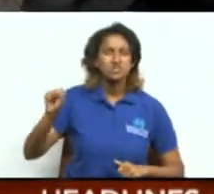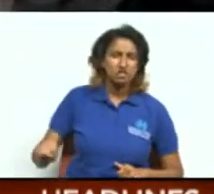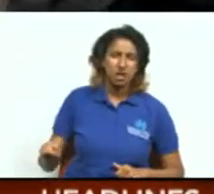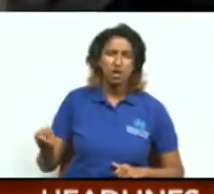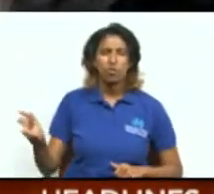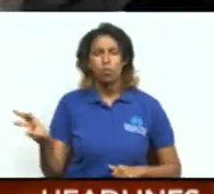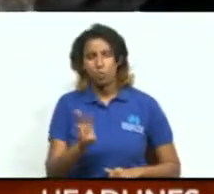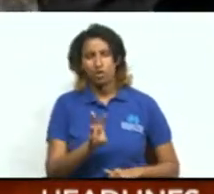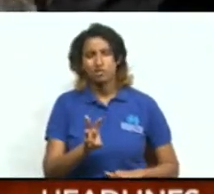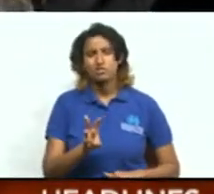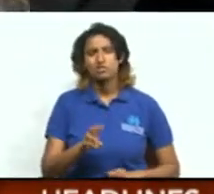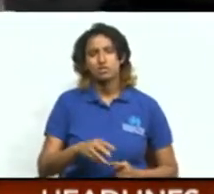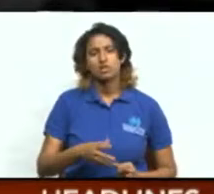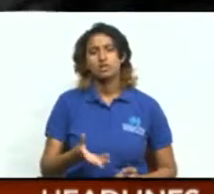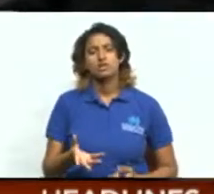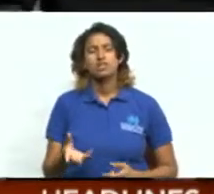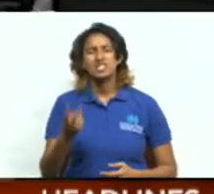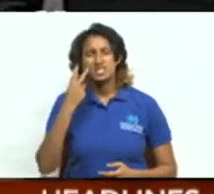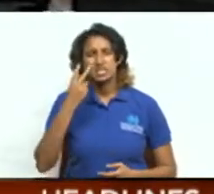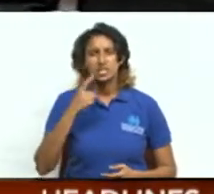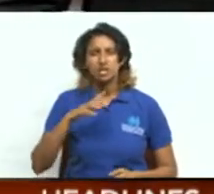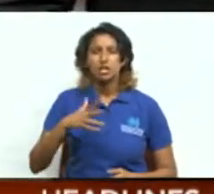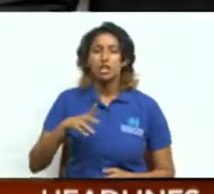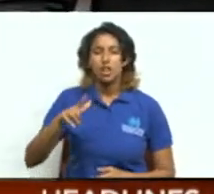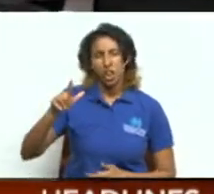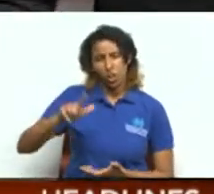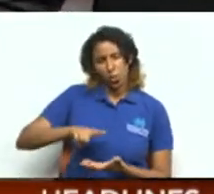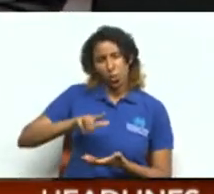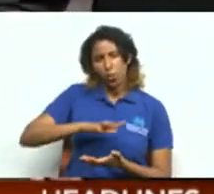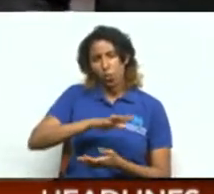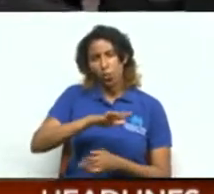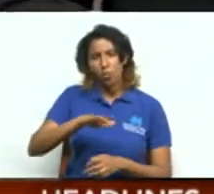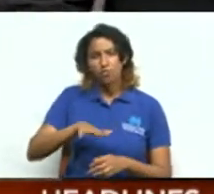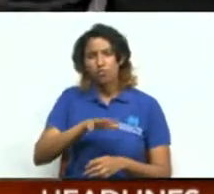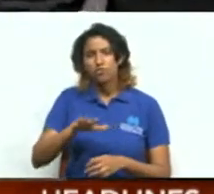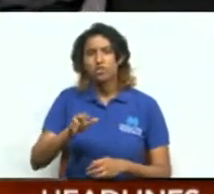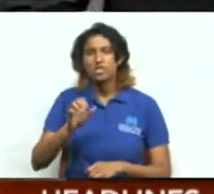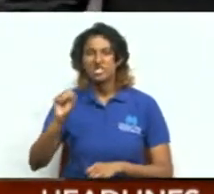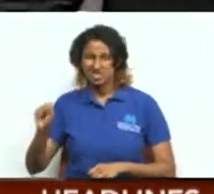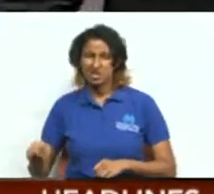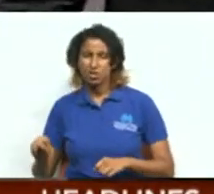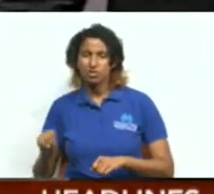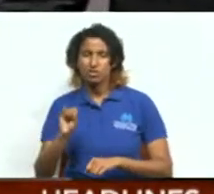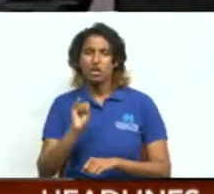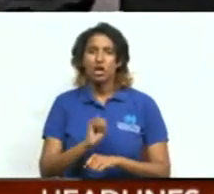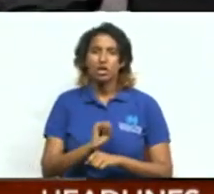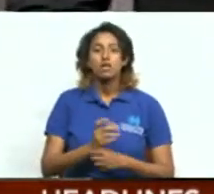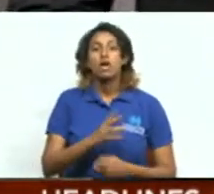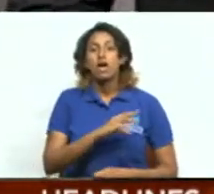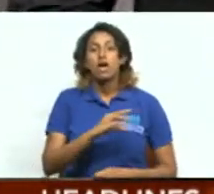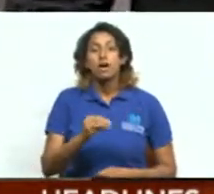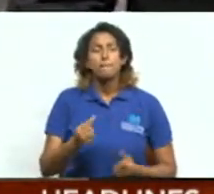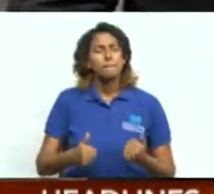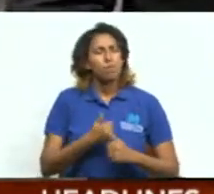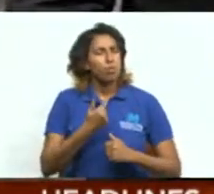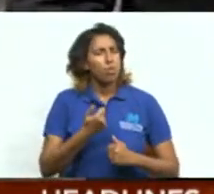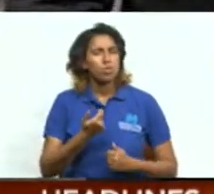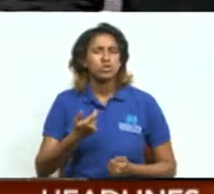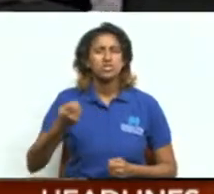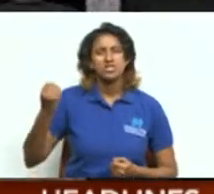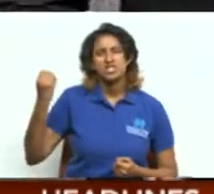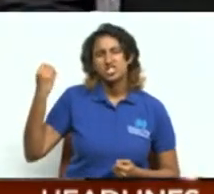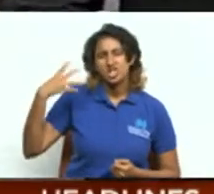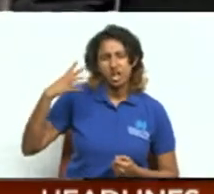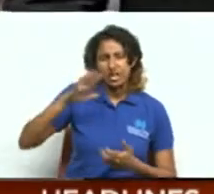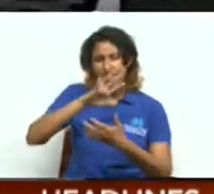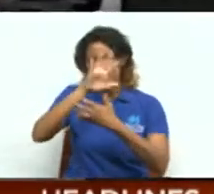some low-level cloud patches move across the southern half of the island. Elsewhere, mostly hot, sunny, and hazy, still with some mild concentrations